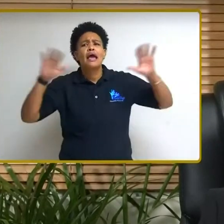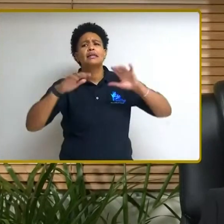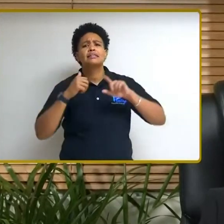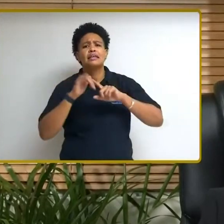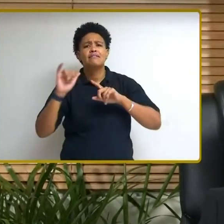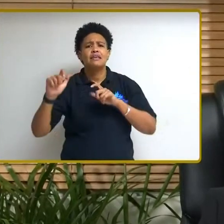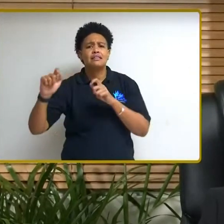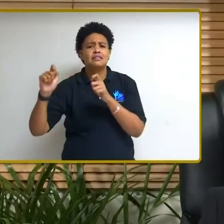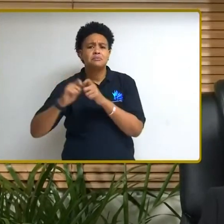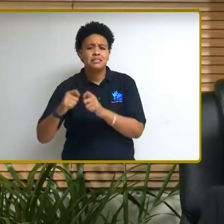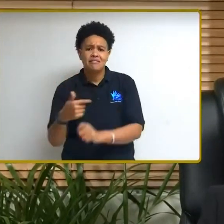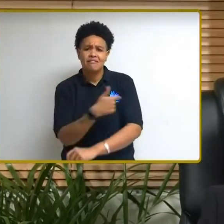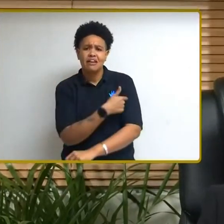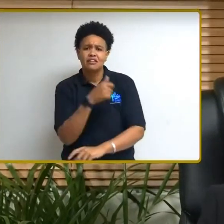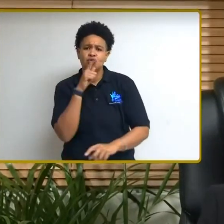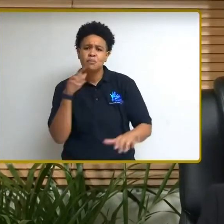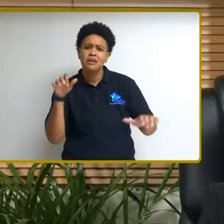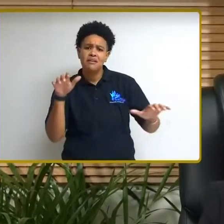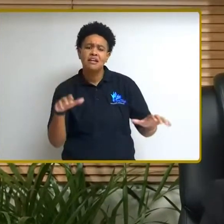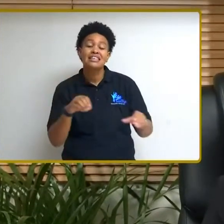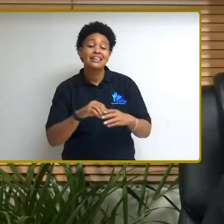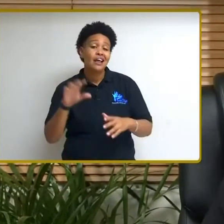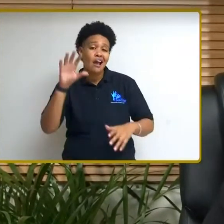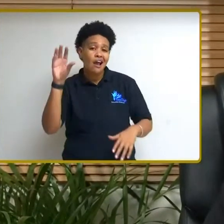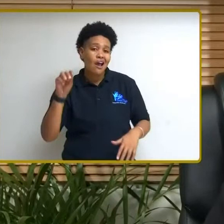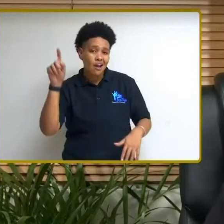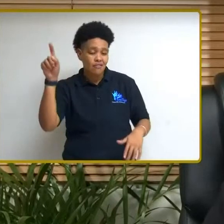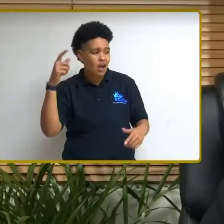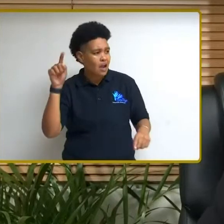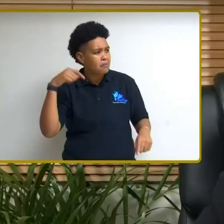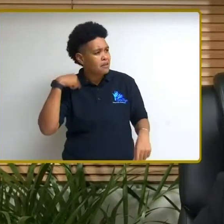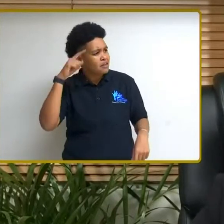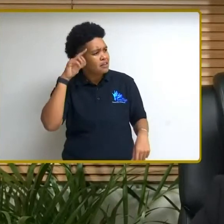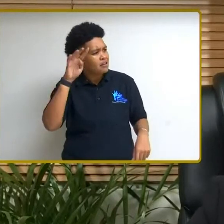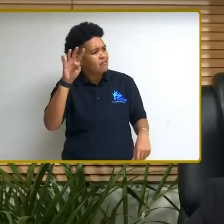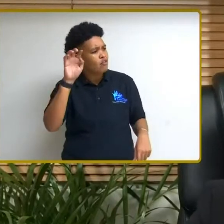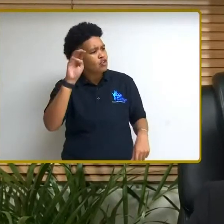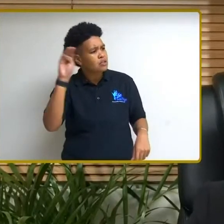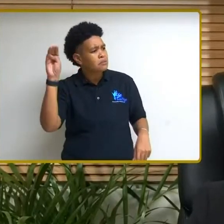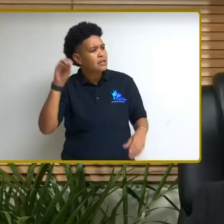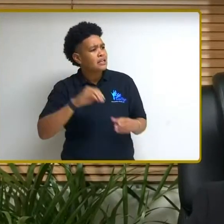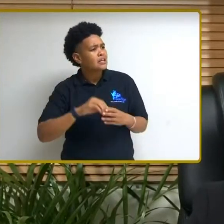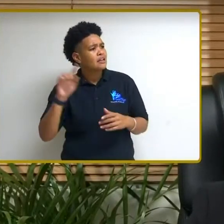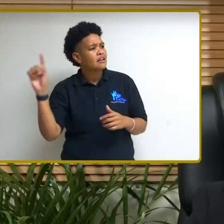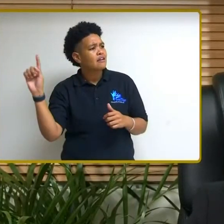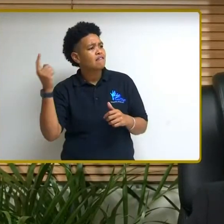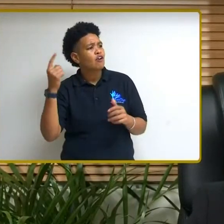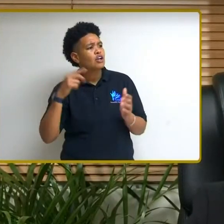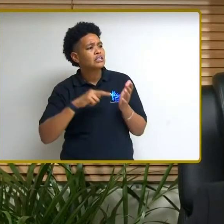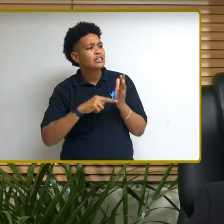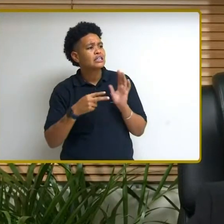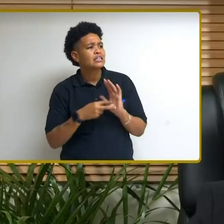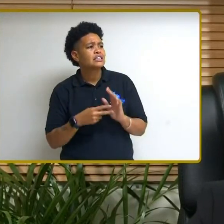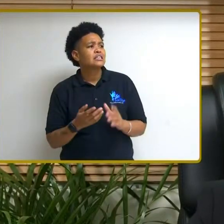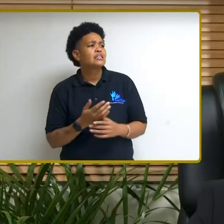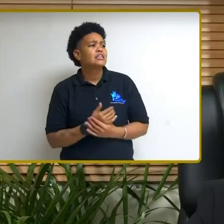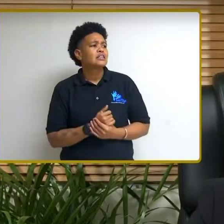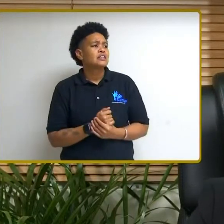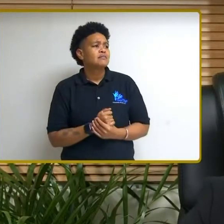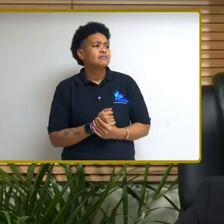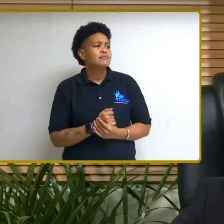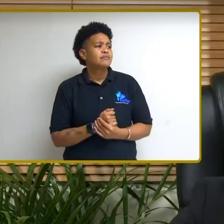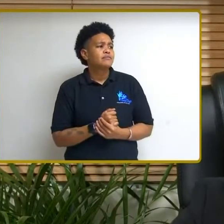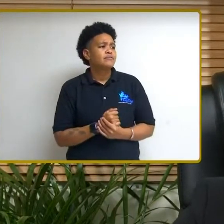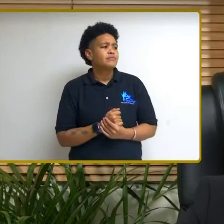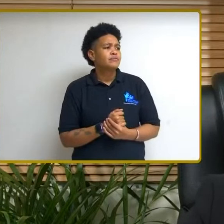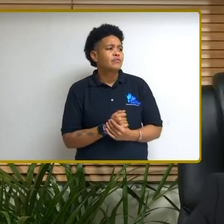that particular vaccine to be manufactured in Africa. I think 400 million in the first instance. And